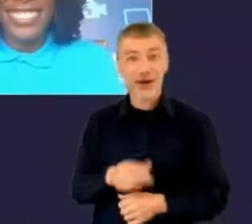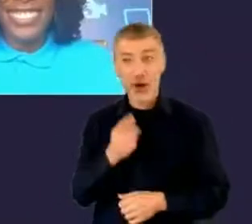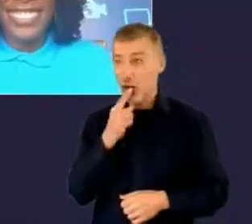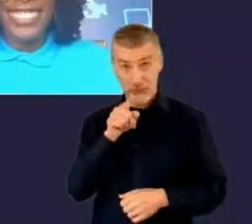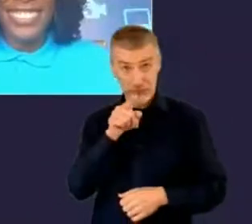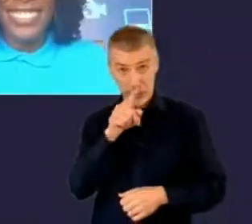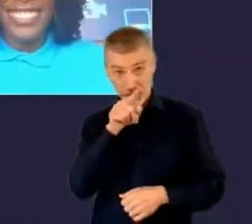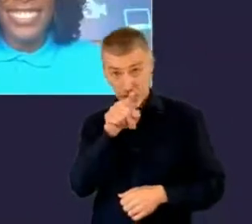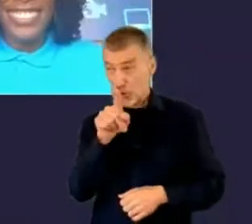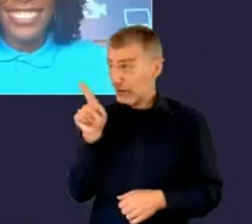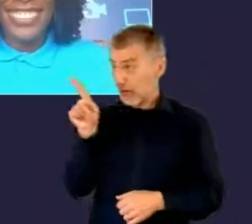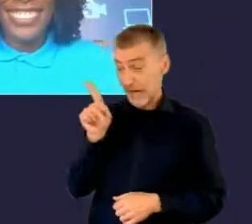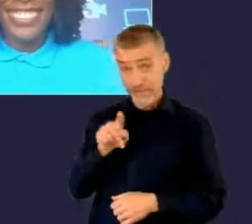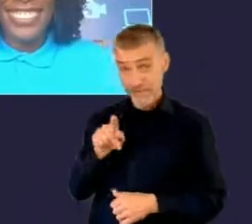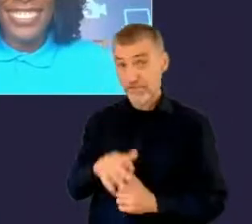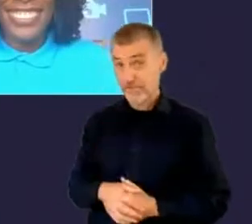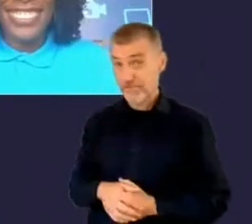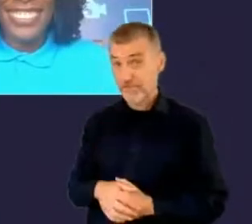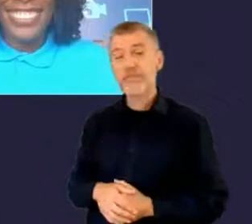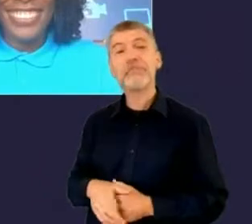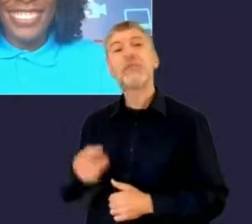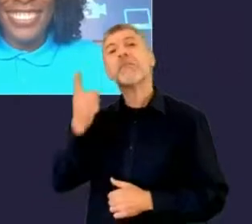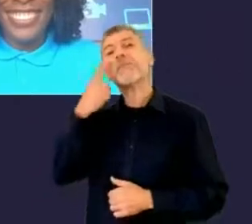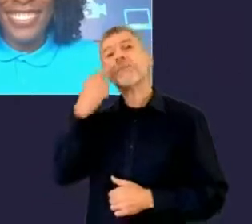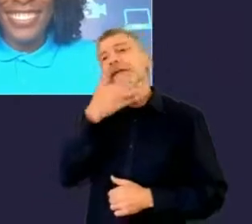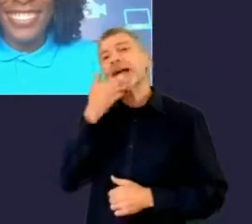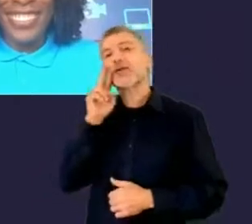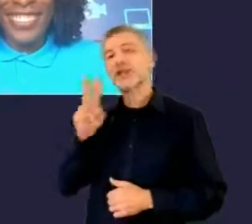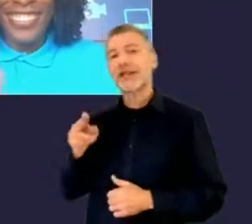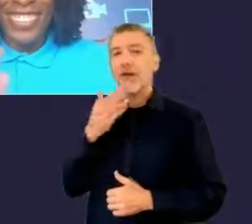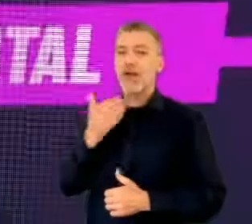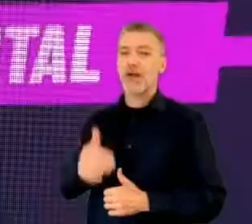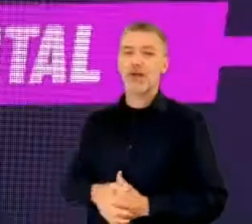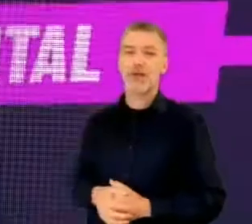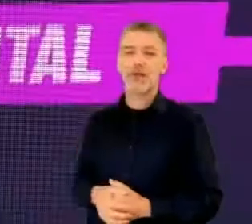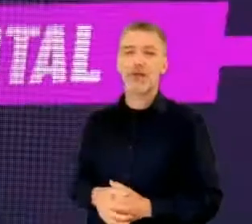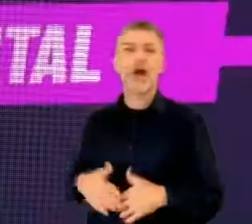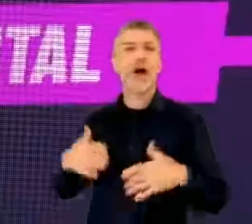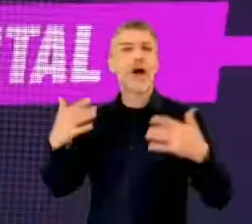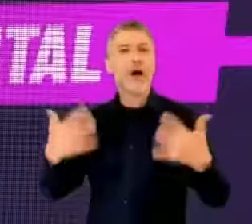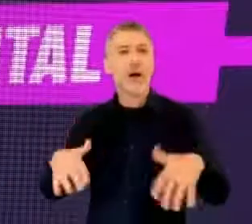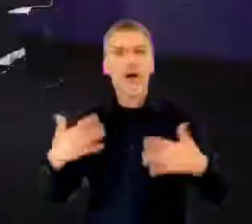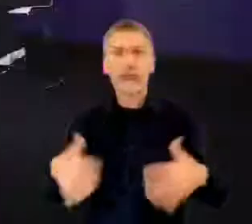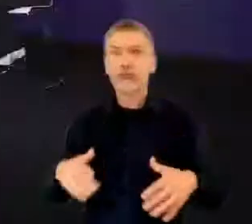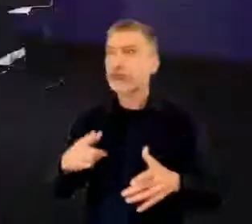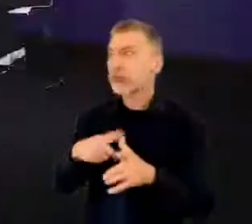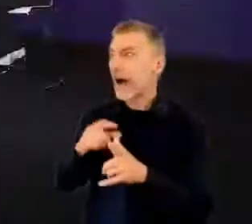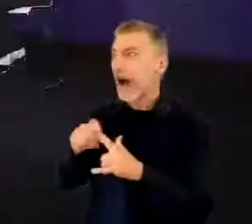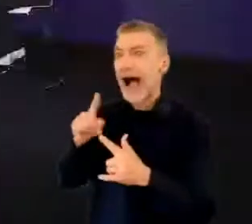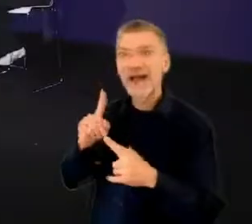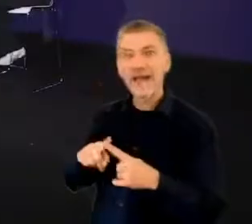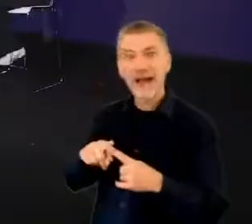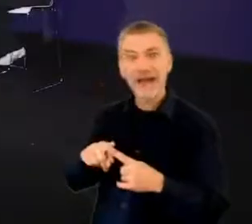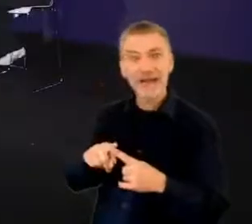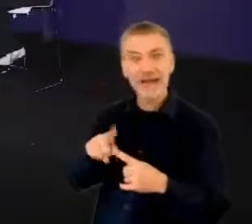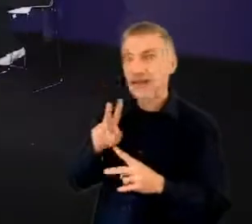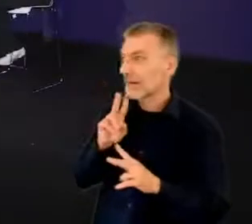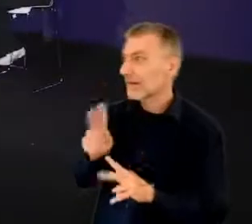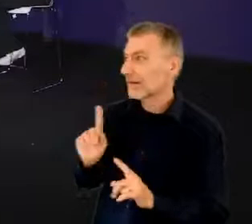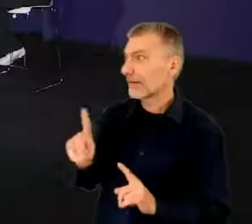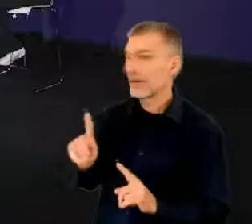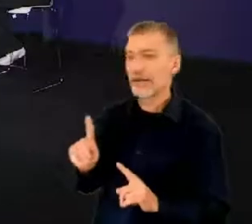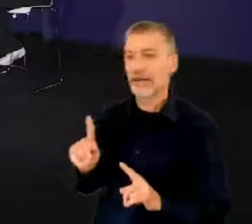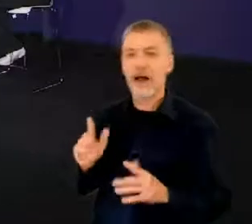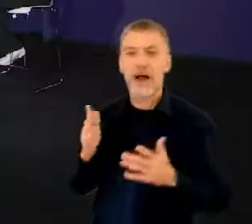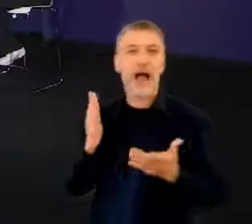thank you all so much. It's lovely to see you. Ooh, Ade, did you catch a little bit of that? Yeah, I did. That was a really interesting panel.